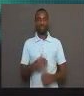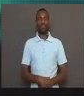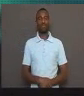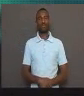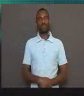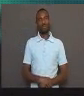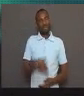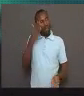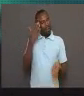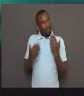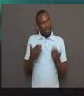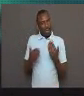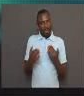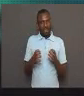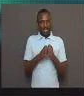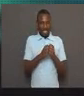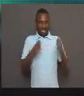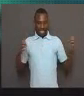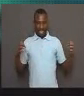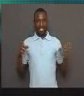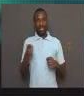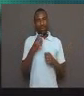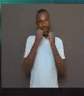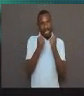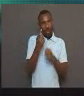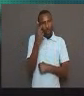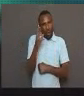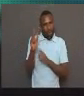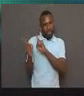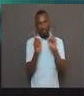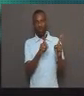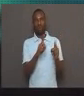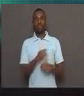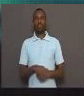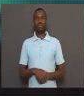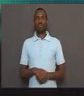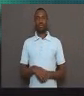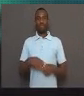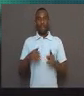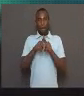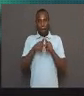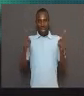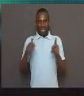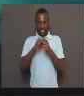They may be elastic or they may be plastic.